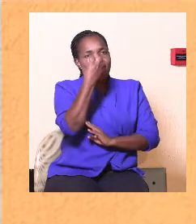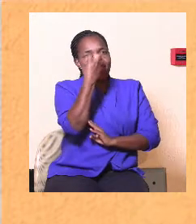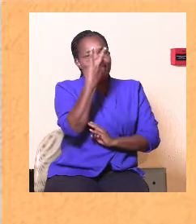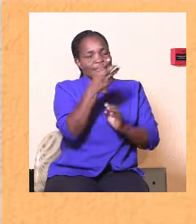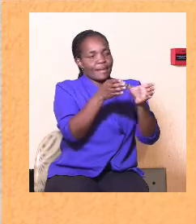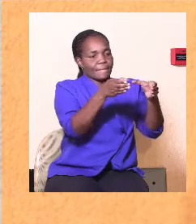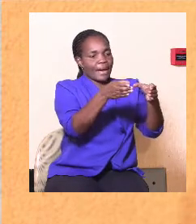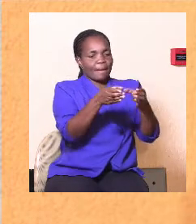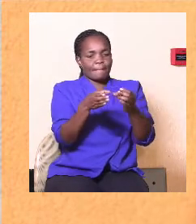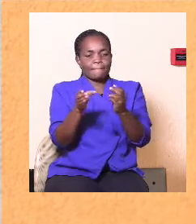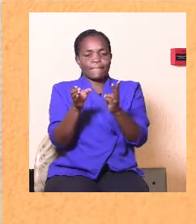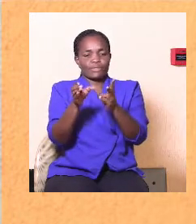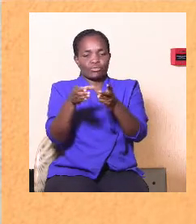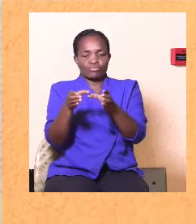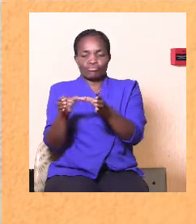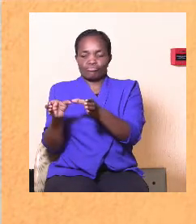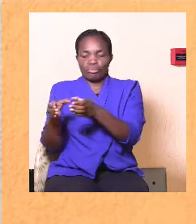goals. One